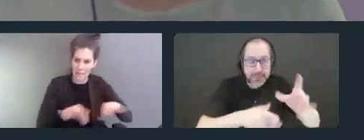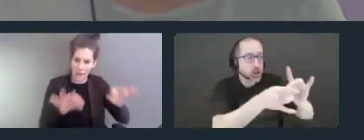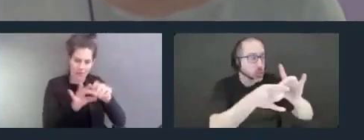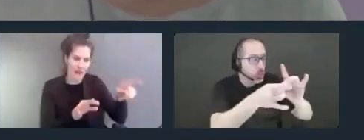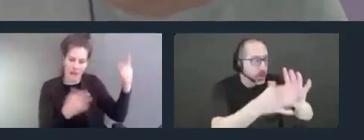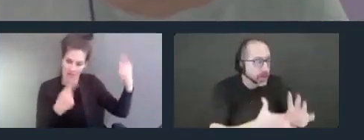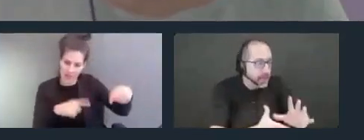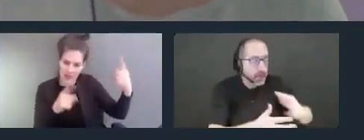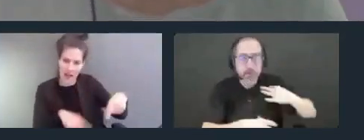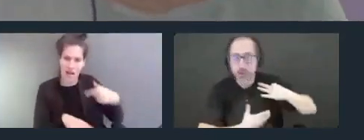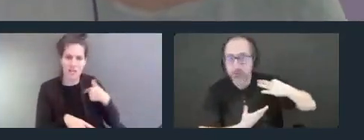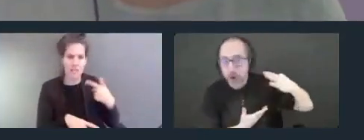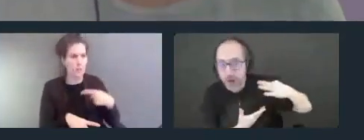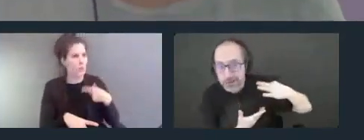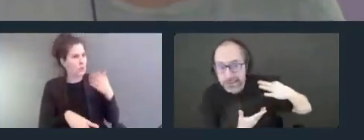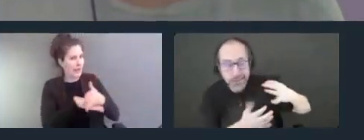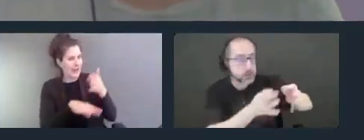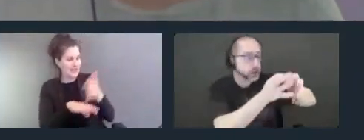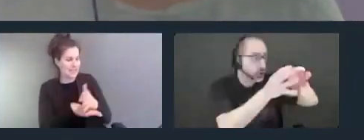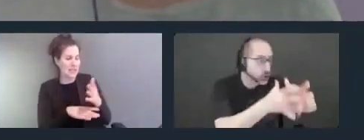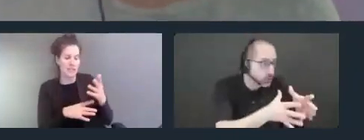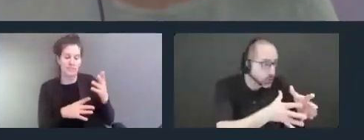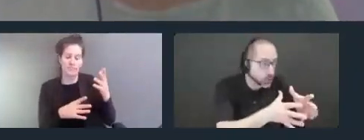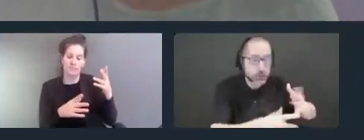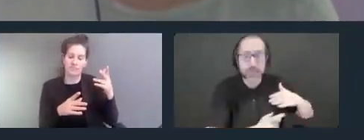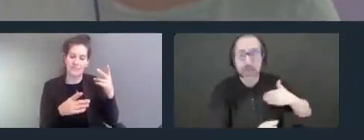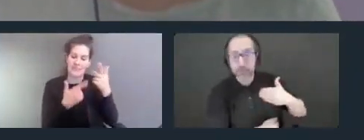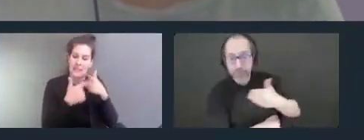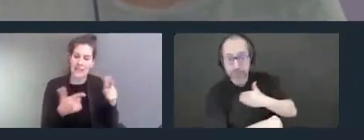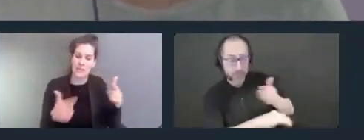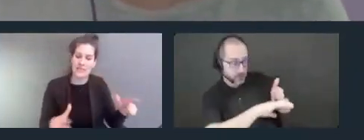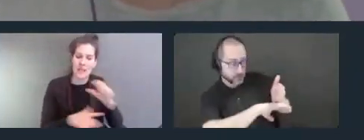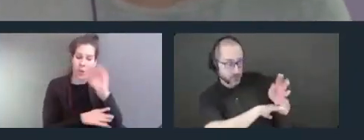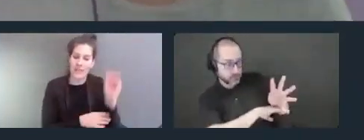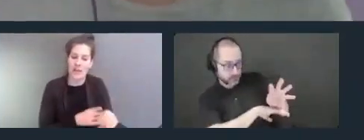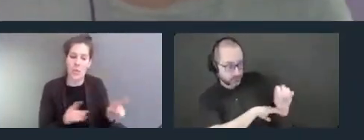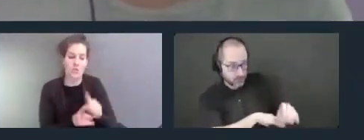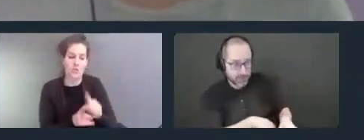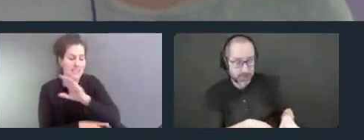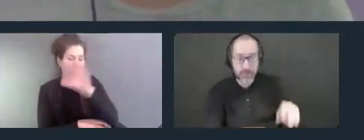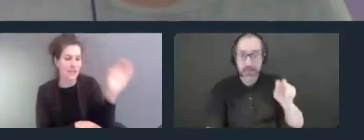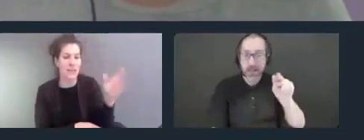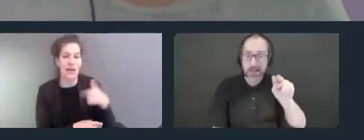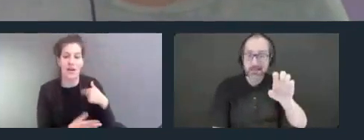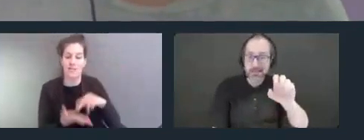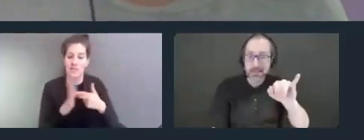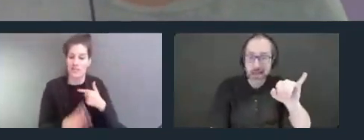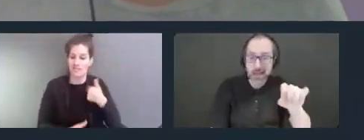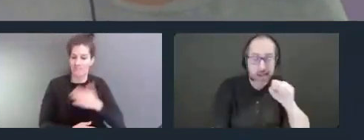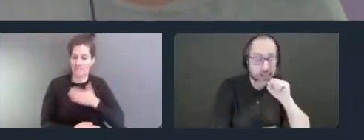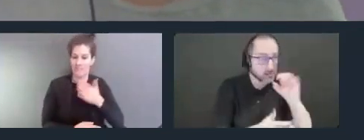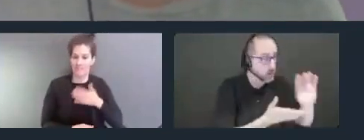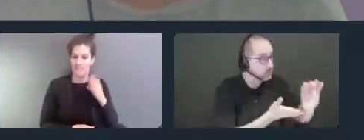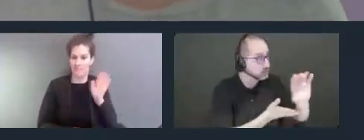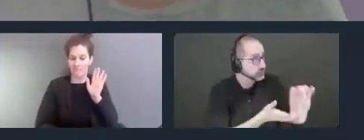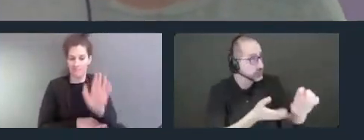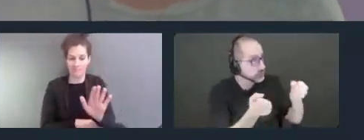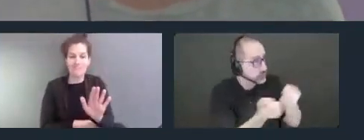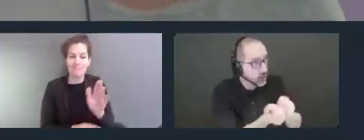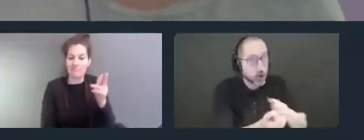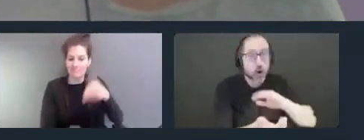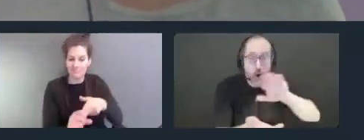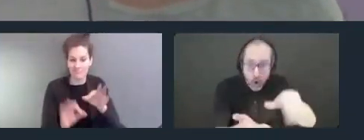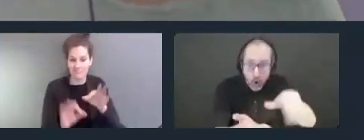interpreters, 40 plus coalition members, NCIS for sponsoring, and all other advocates that support the work being done to